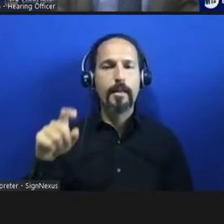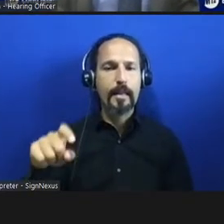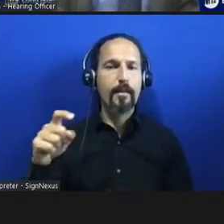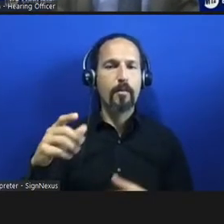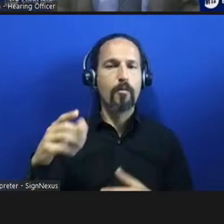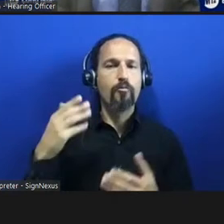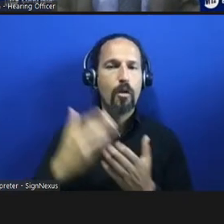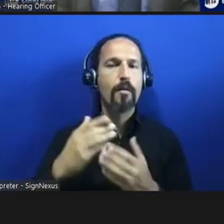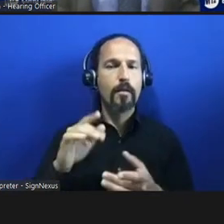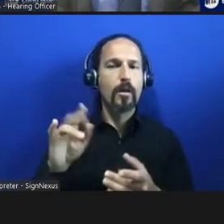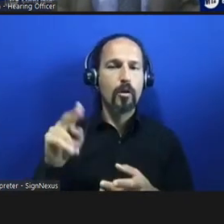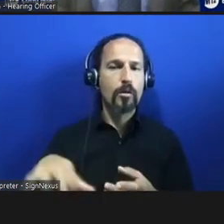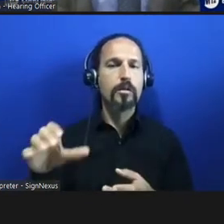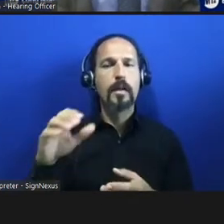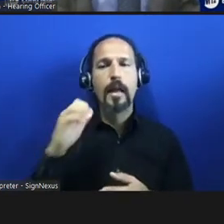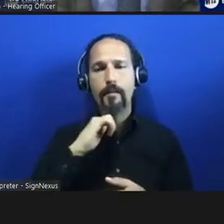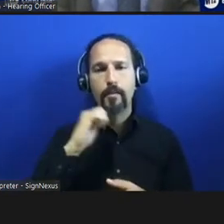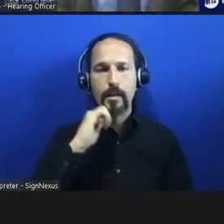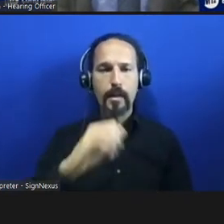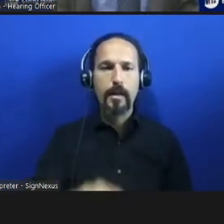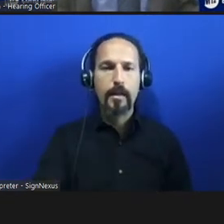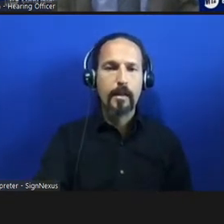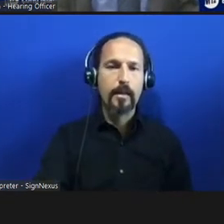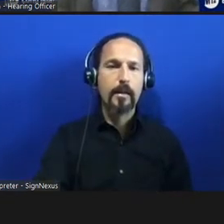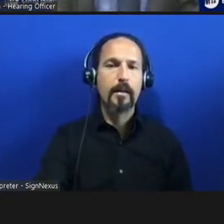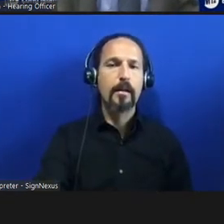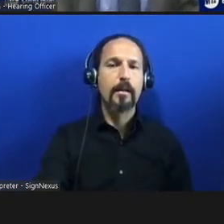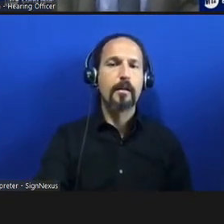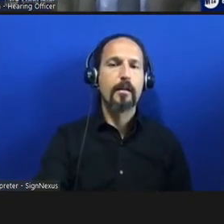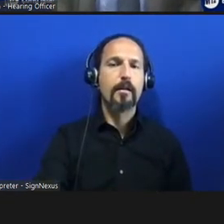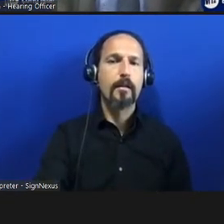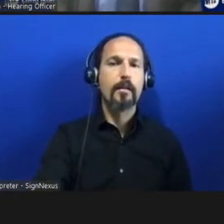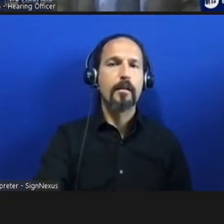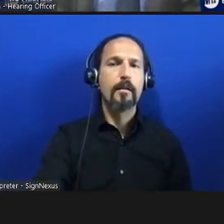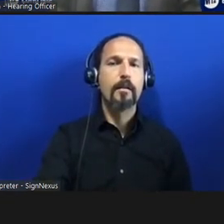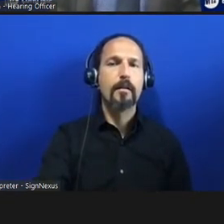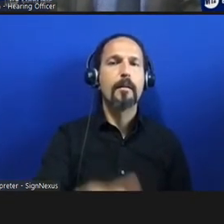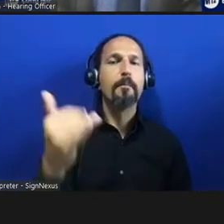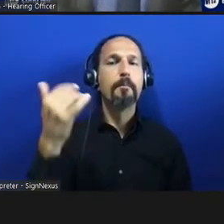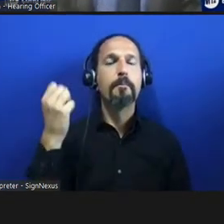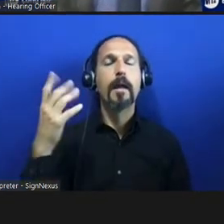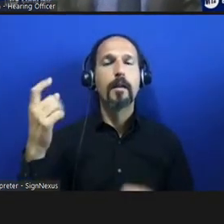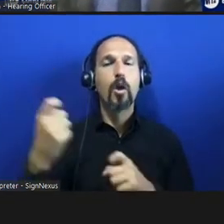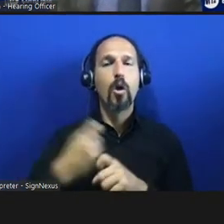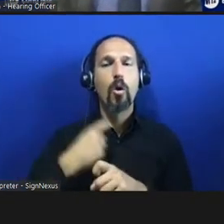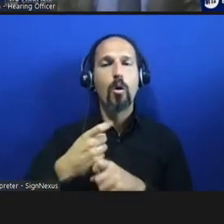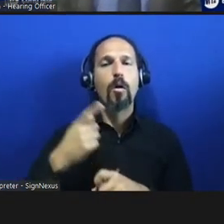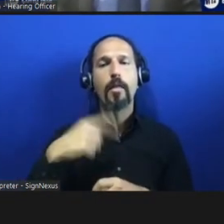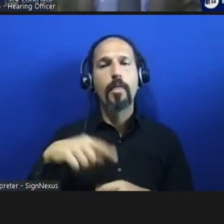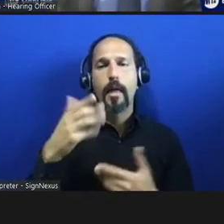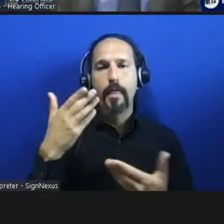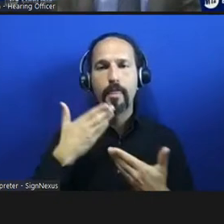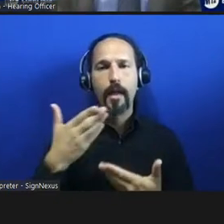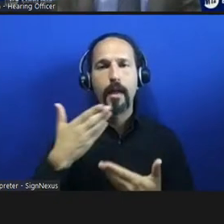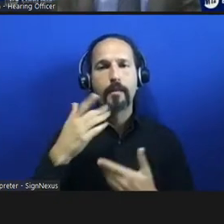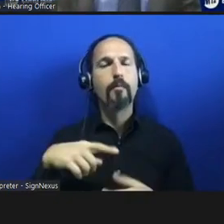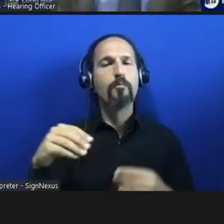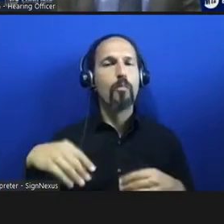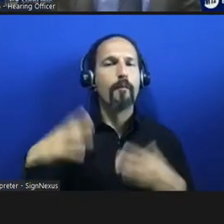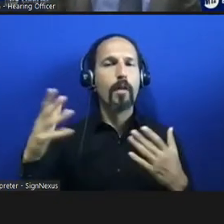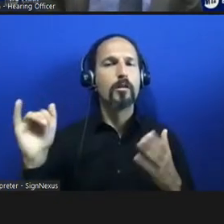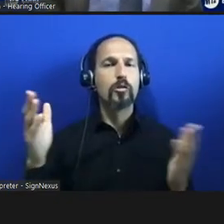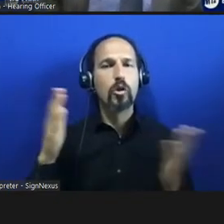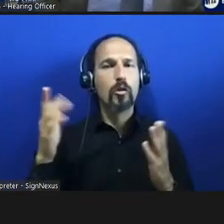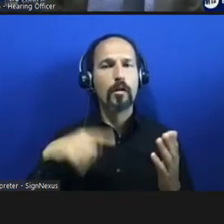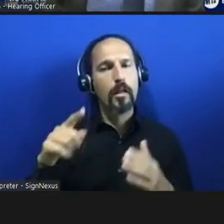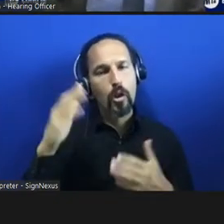to and from New York City day in and day out we received hundreds of phone calls and emails from our passengers Thanking us for providing service as they would